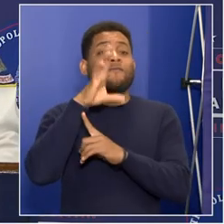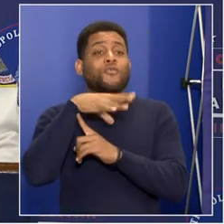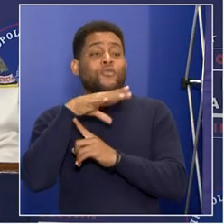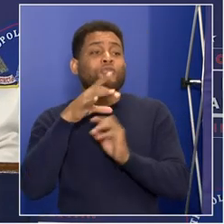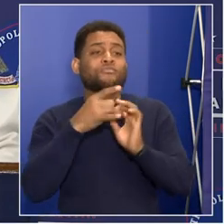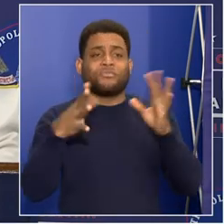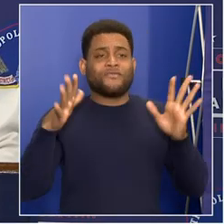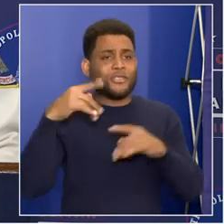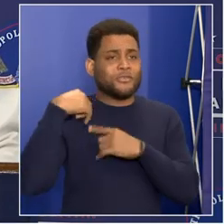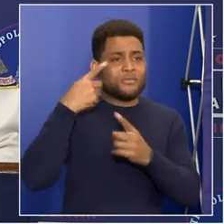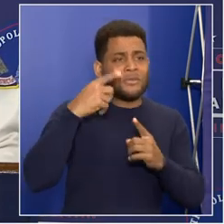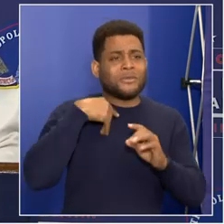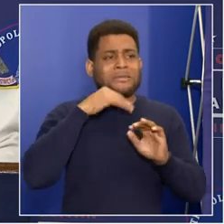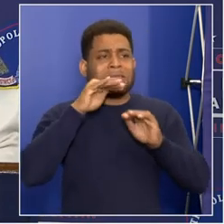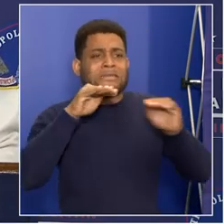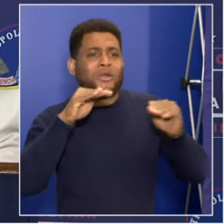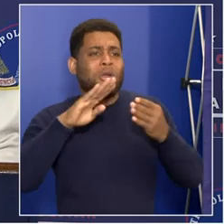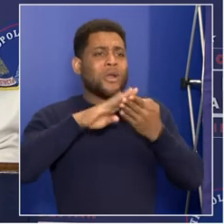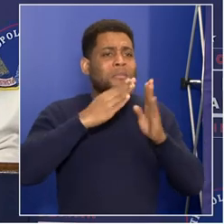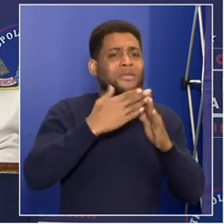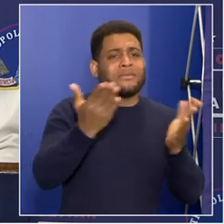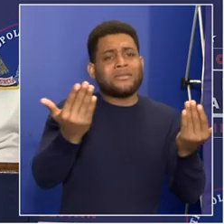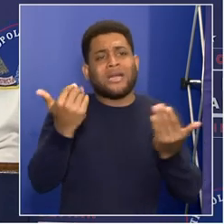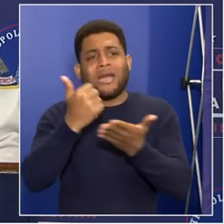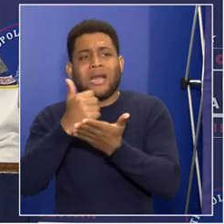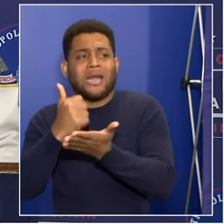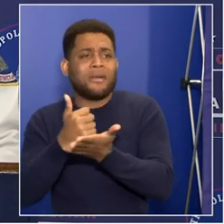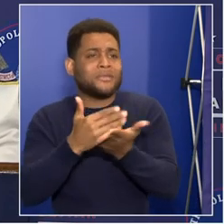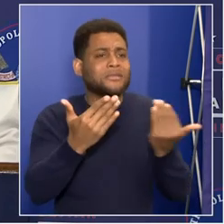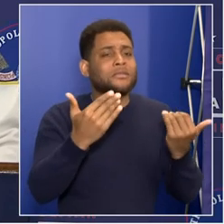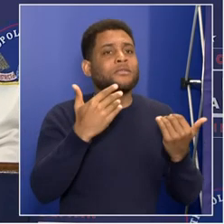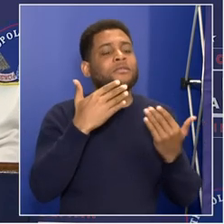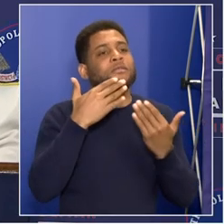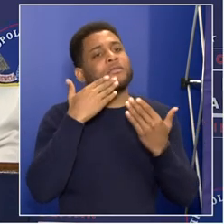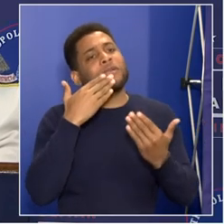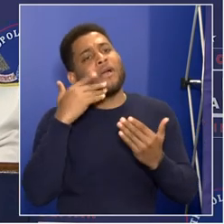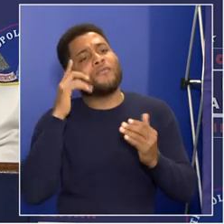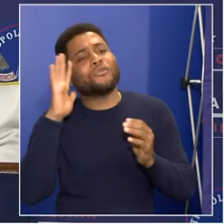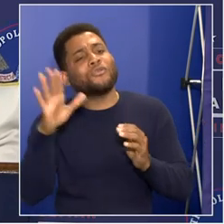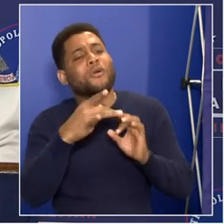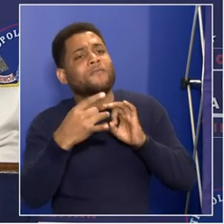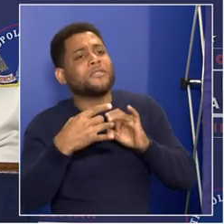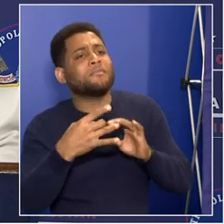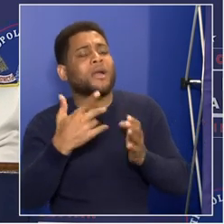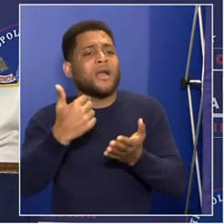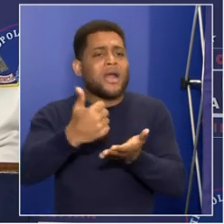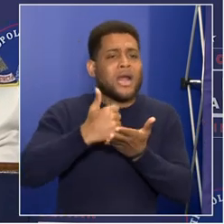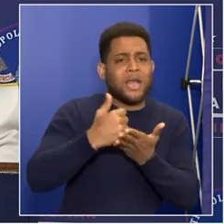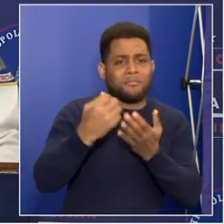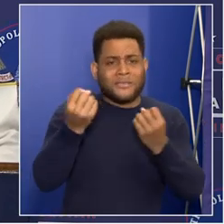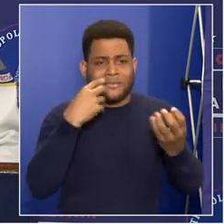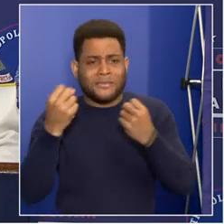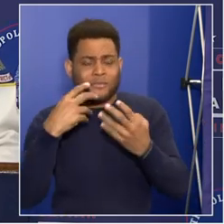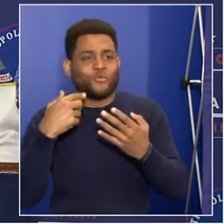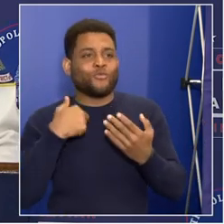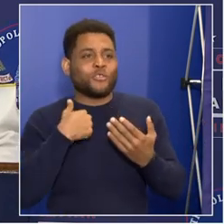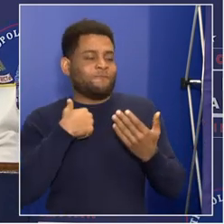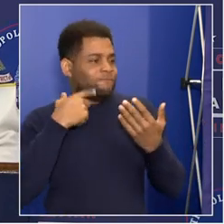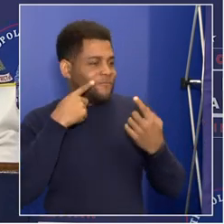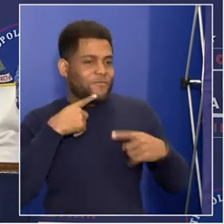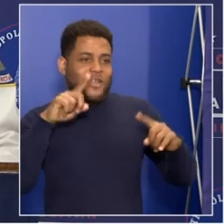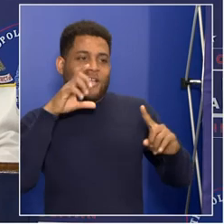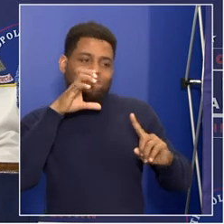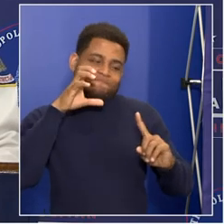some tips and some diligent work on behalf of our detectives, they narrowed in on a 15-year-old male from Northeast as the